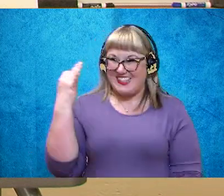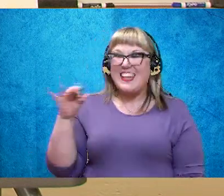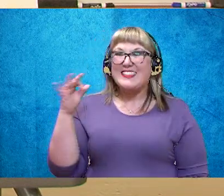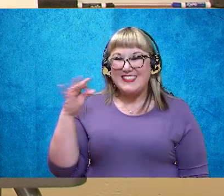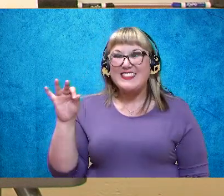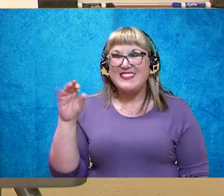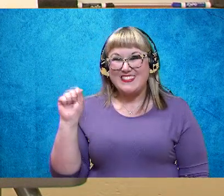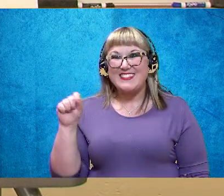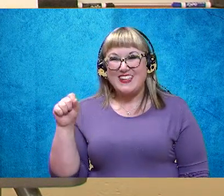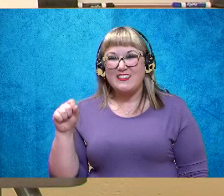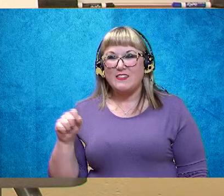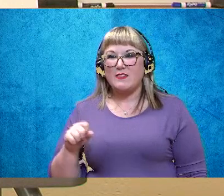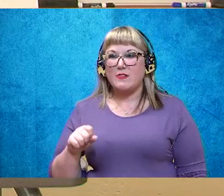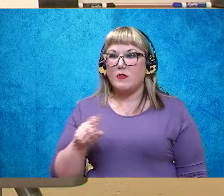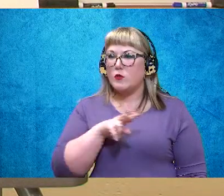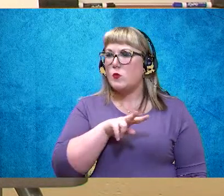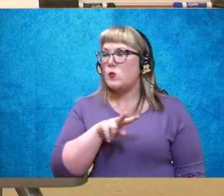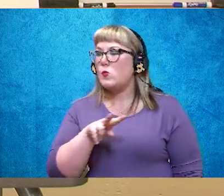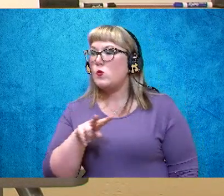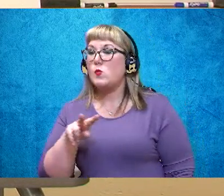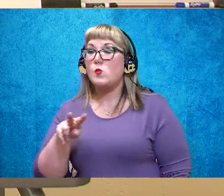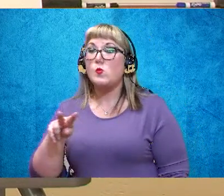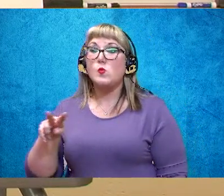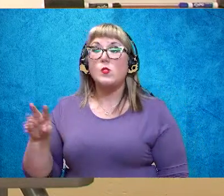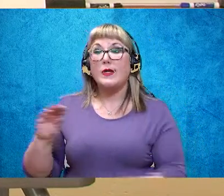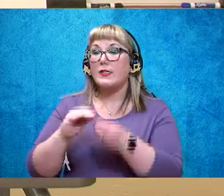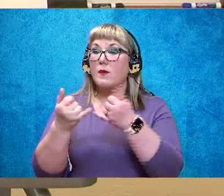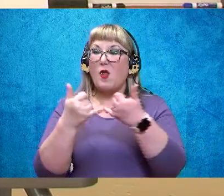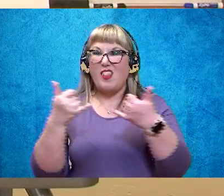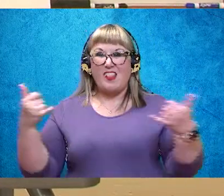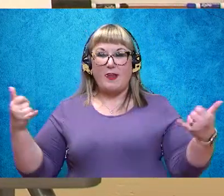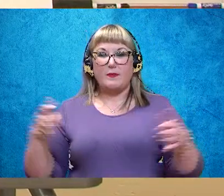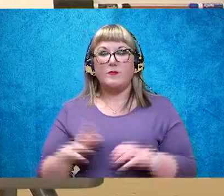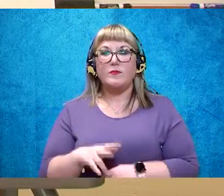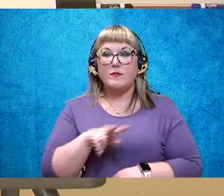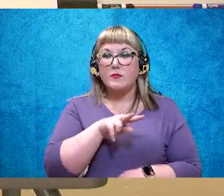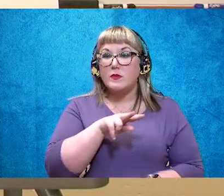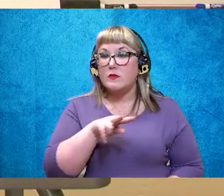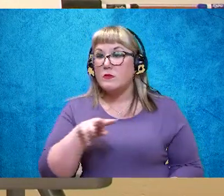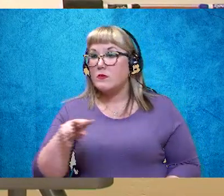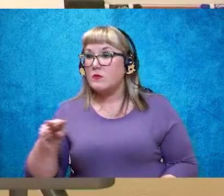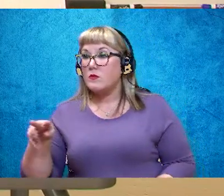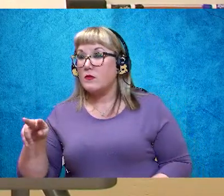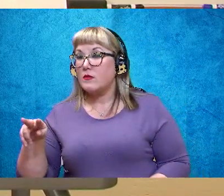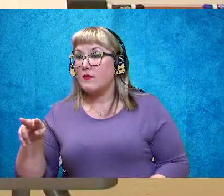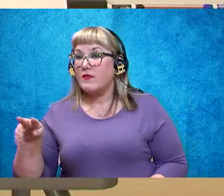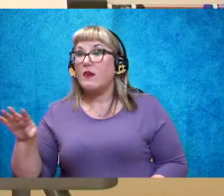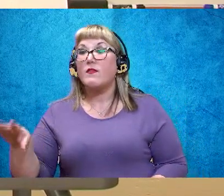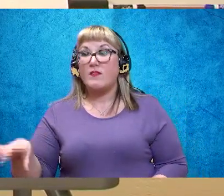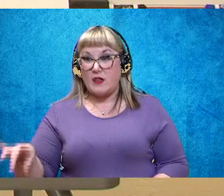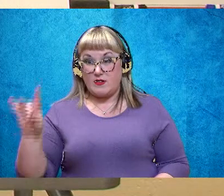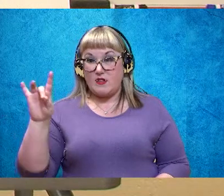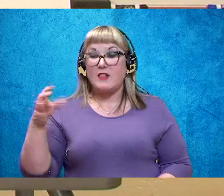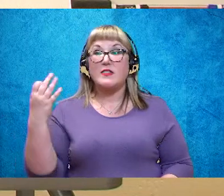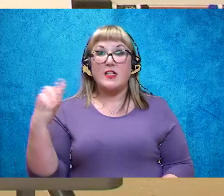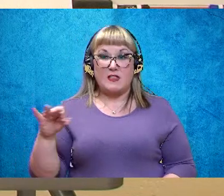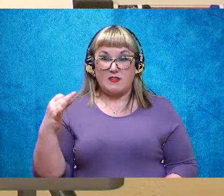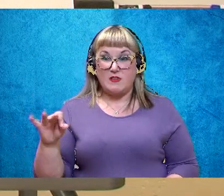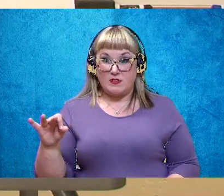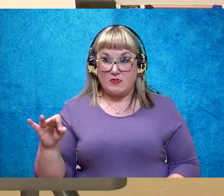had 19. So I'm going to look at my number line. My numbers are kind of crunched up right now. But I'm going to look at my number line and I'm going to find the number 19